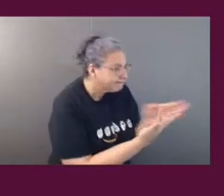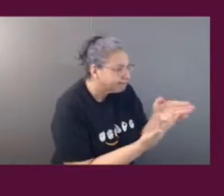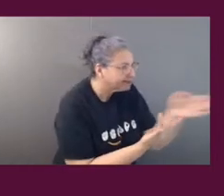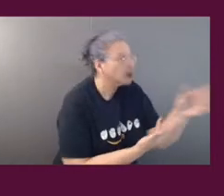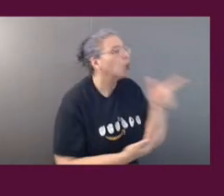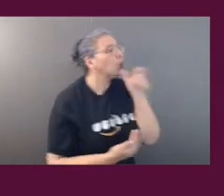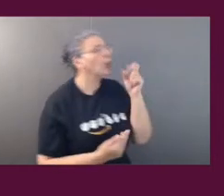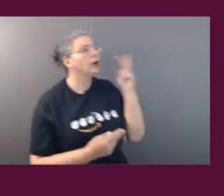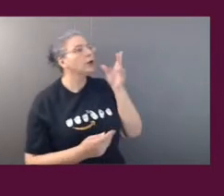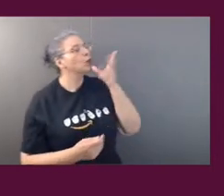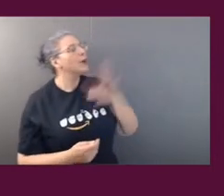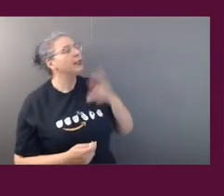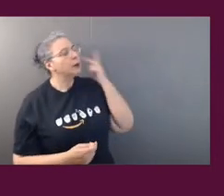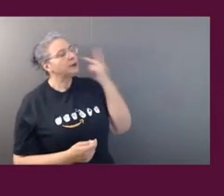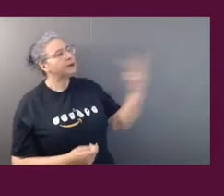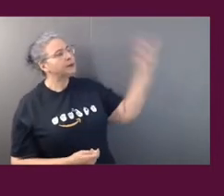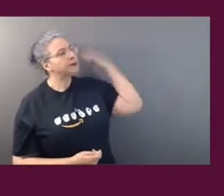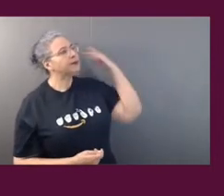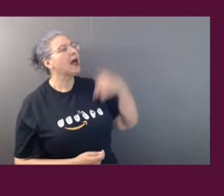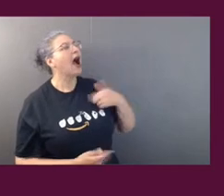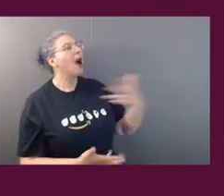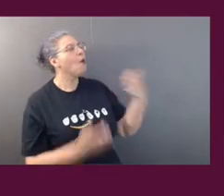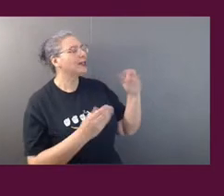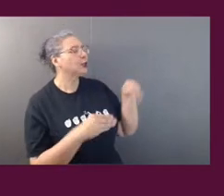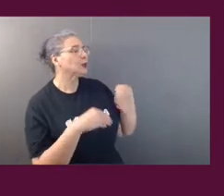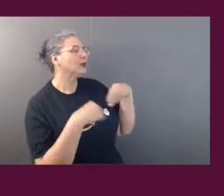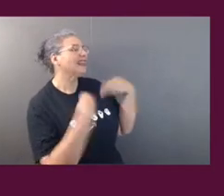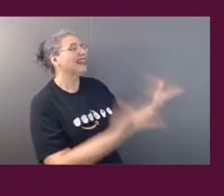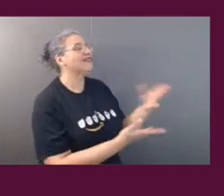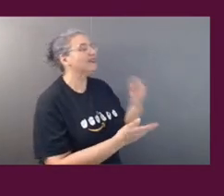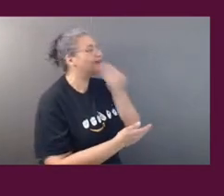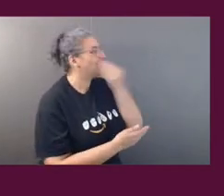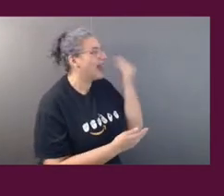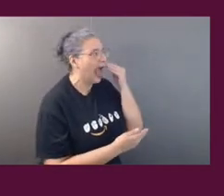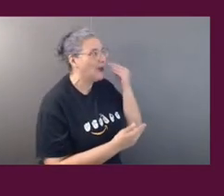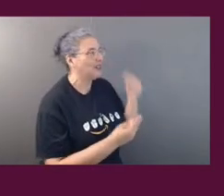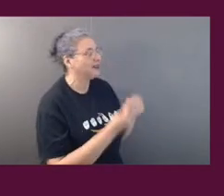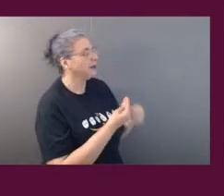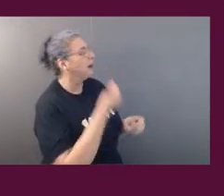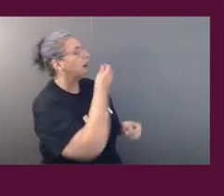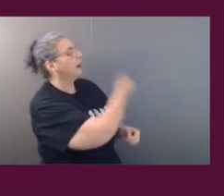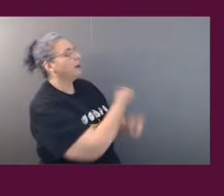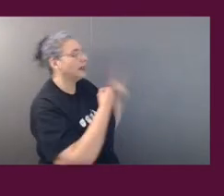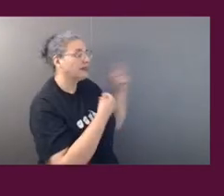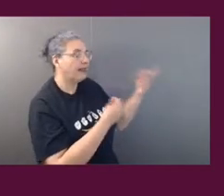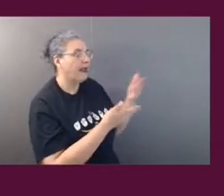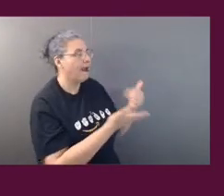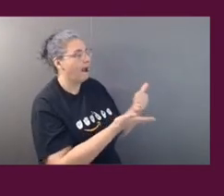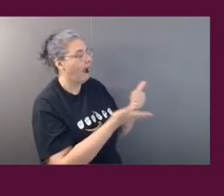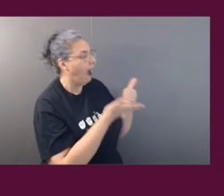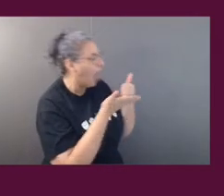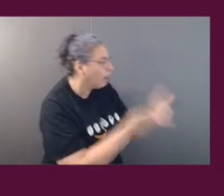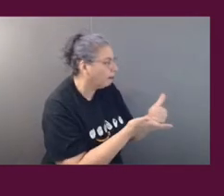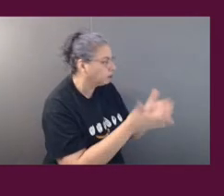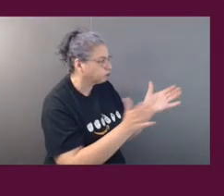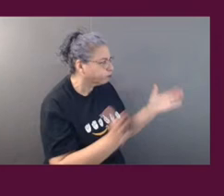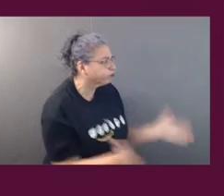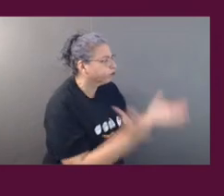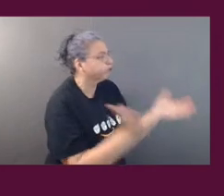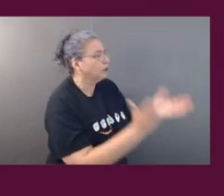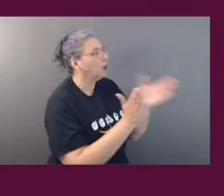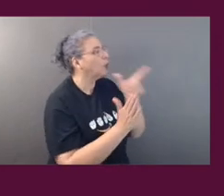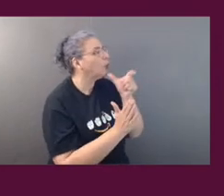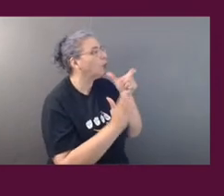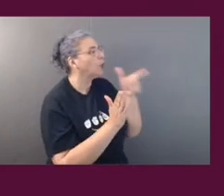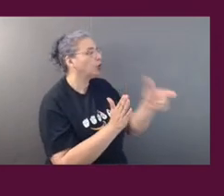give flowers to, especially from those early, early days that really helped shape who you would become? Oh my God, so